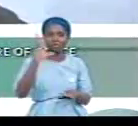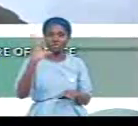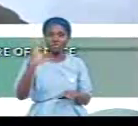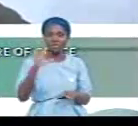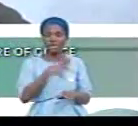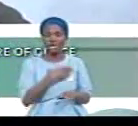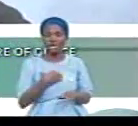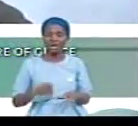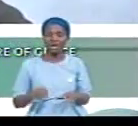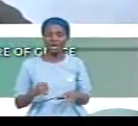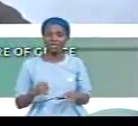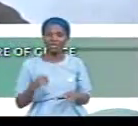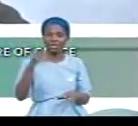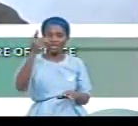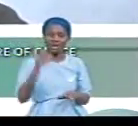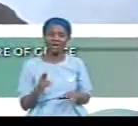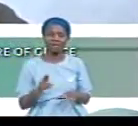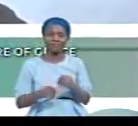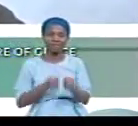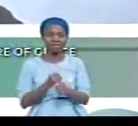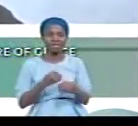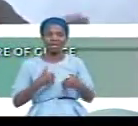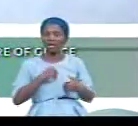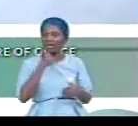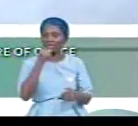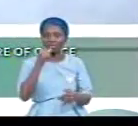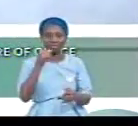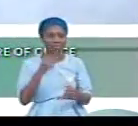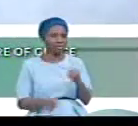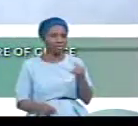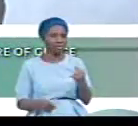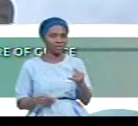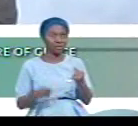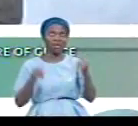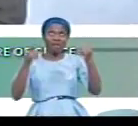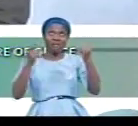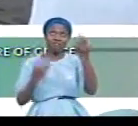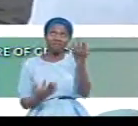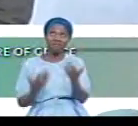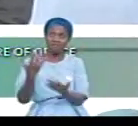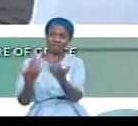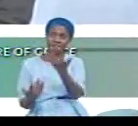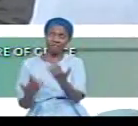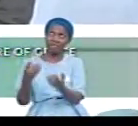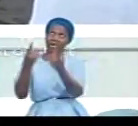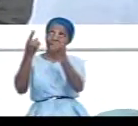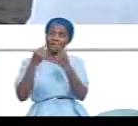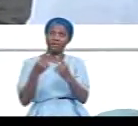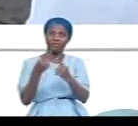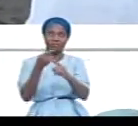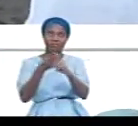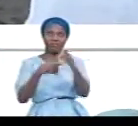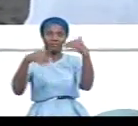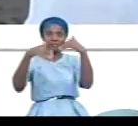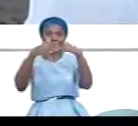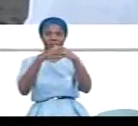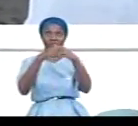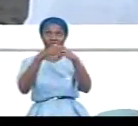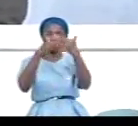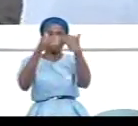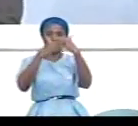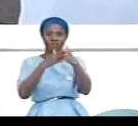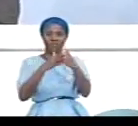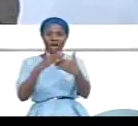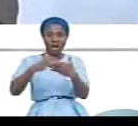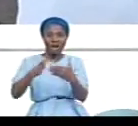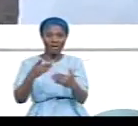end. Fire came down from heaven. After the fire, we need the water, the